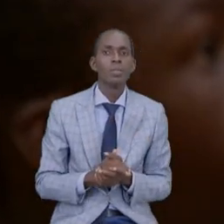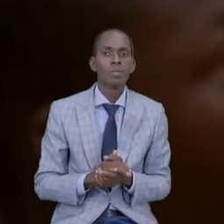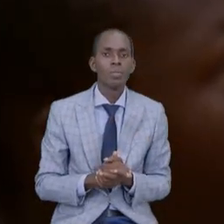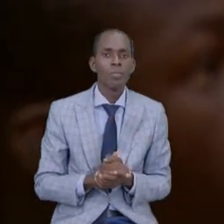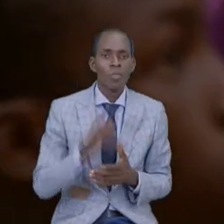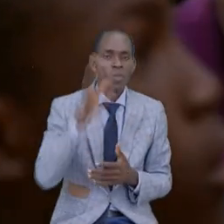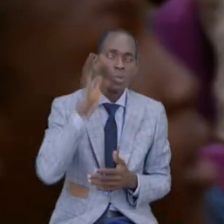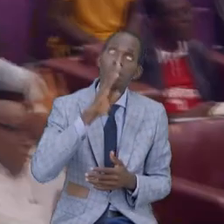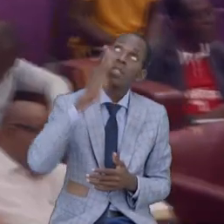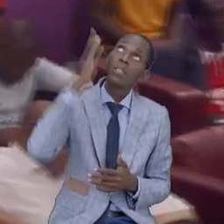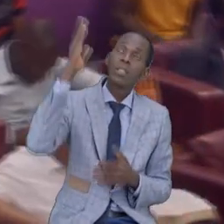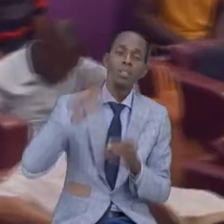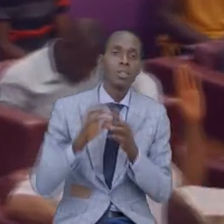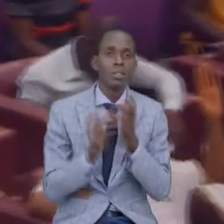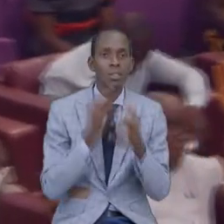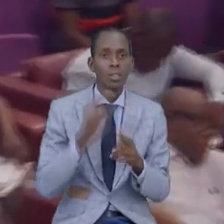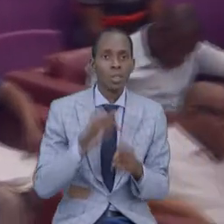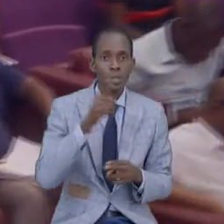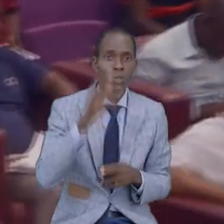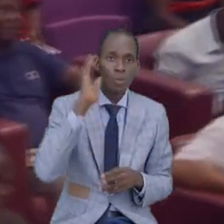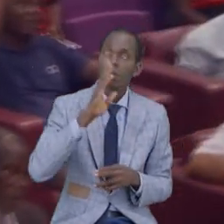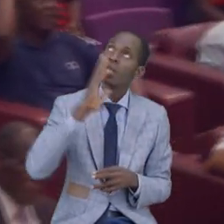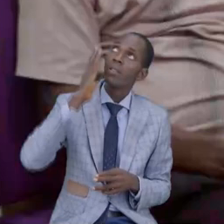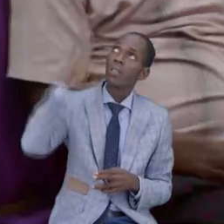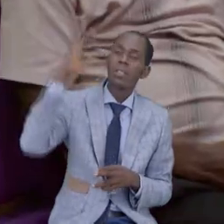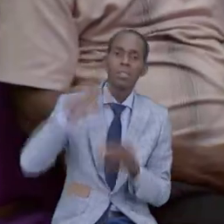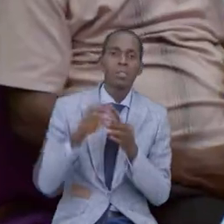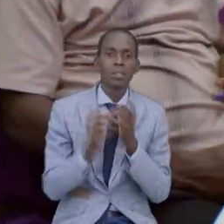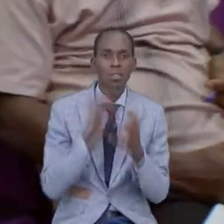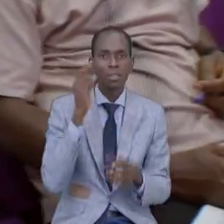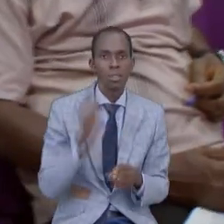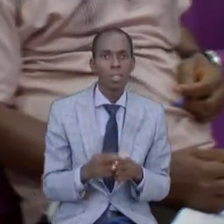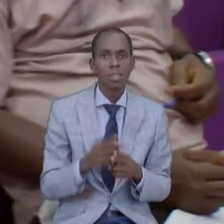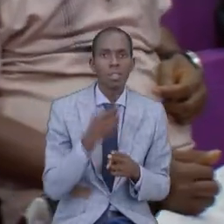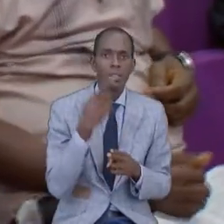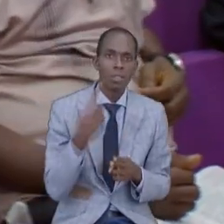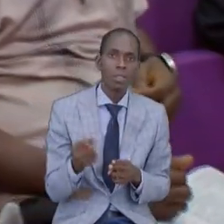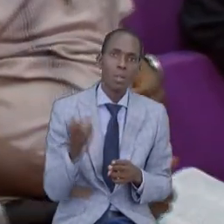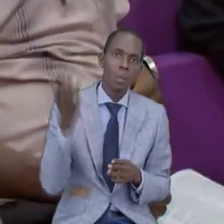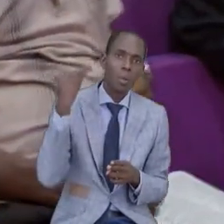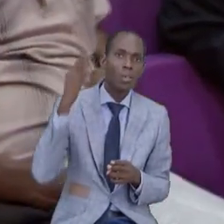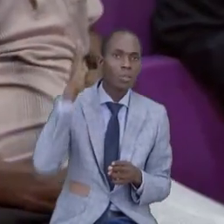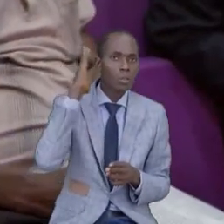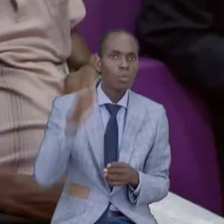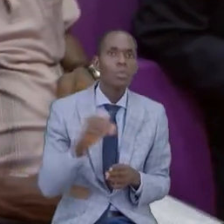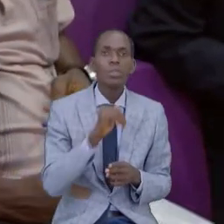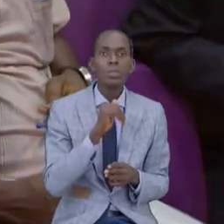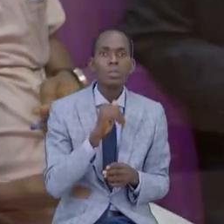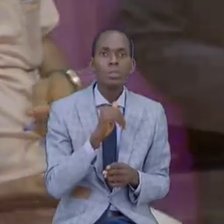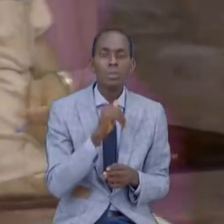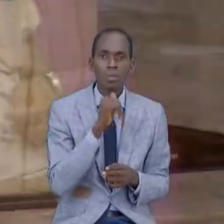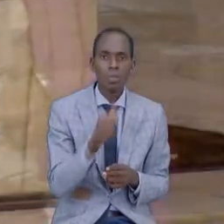Yeah. You'll be there. Yeah. I said you'll be there. Yeah. The past, the Lord will cleanse.